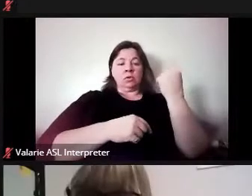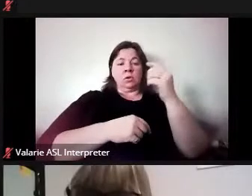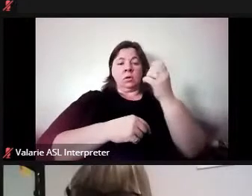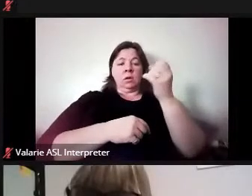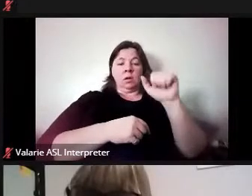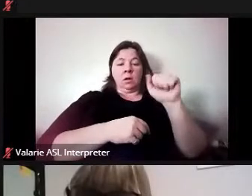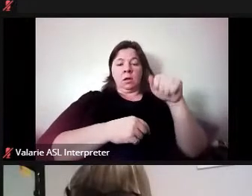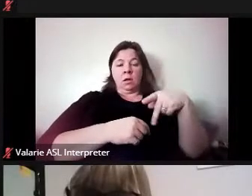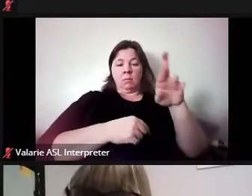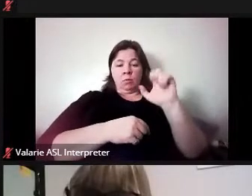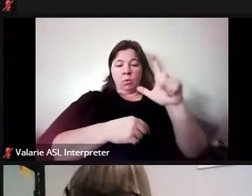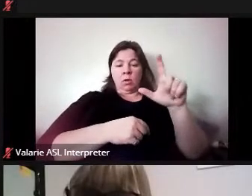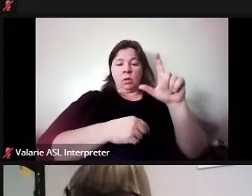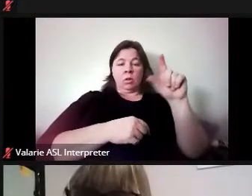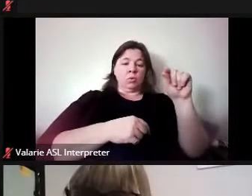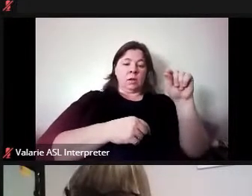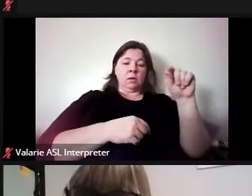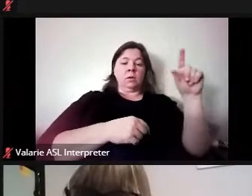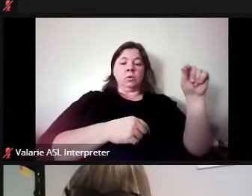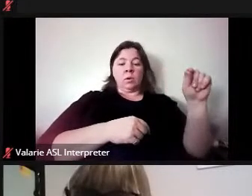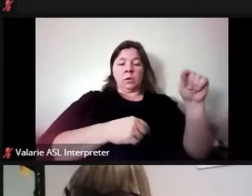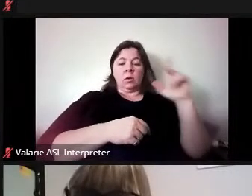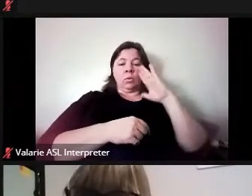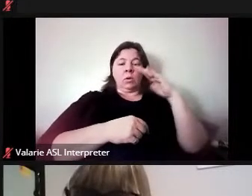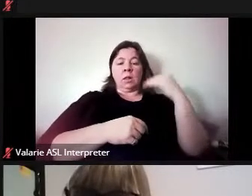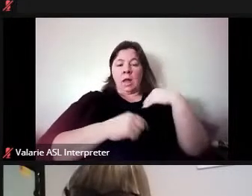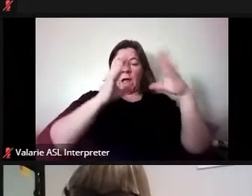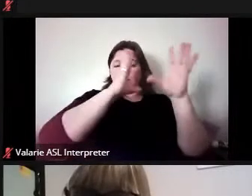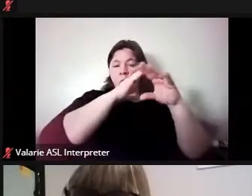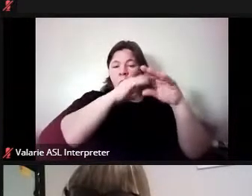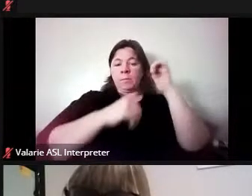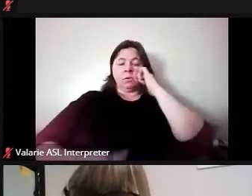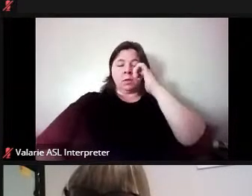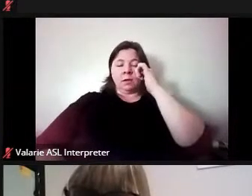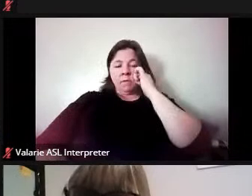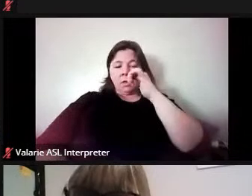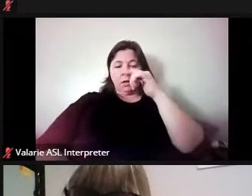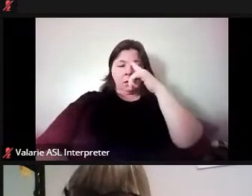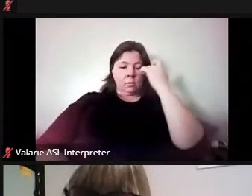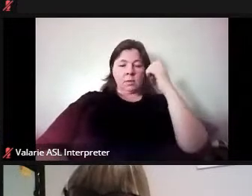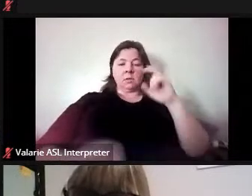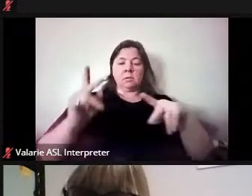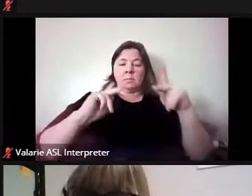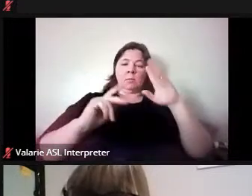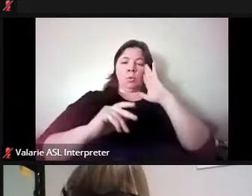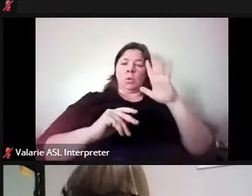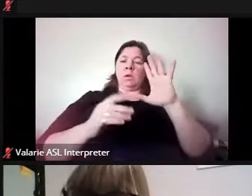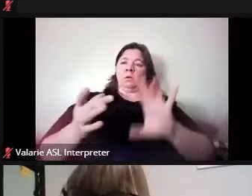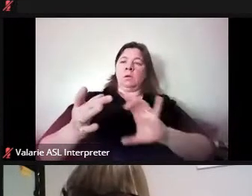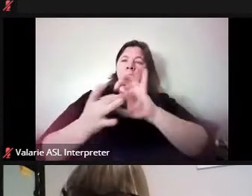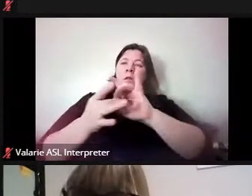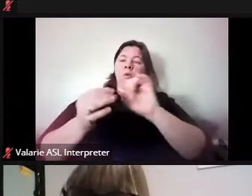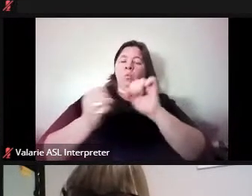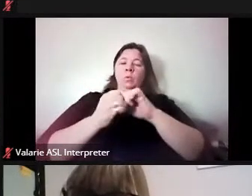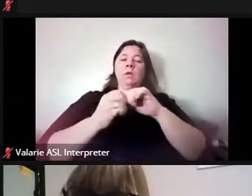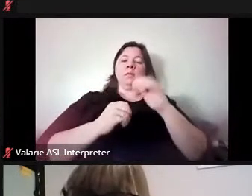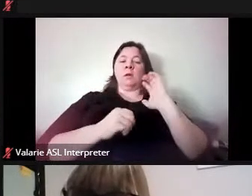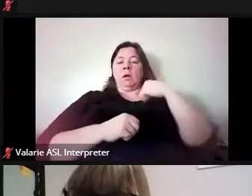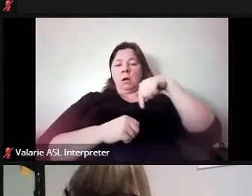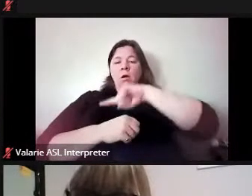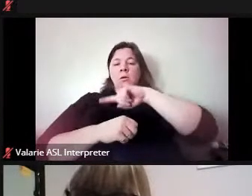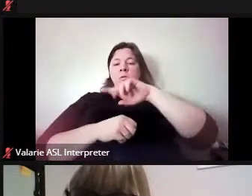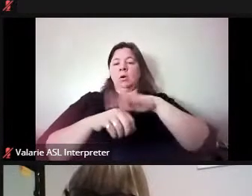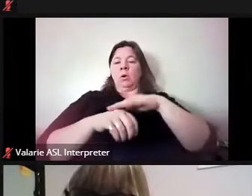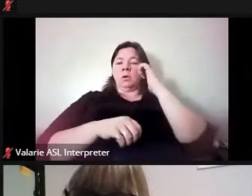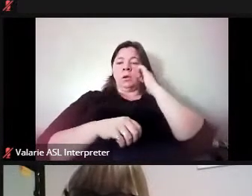2020, we planned that we are going to have our webinars daily, so that people are connected with us